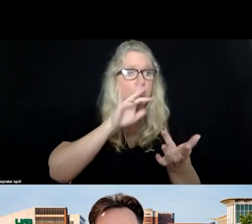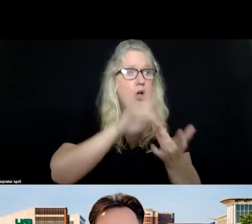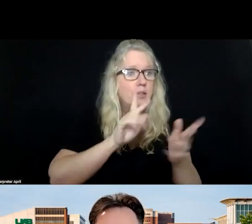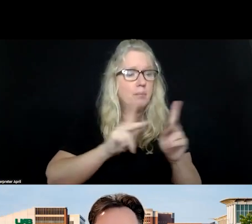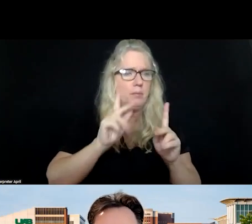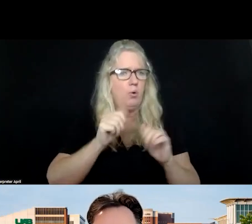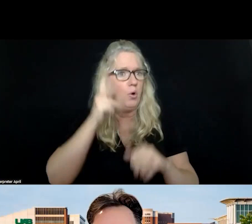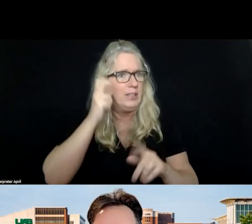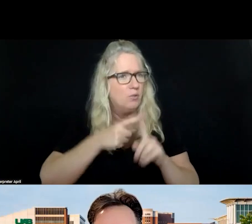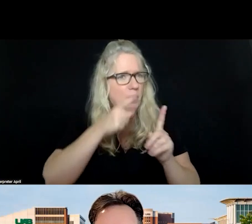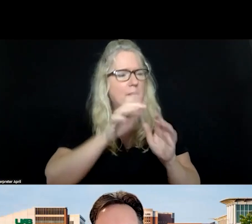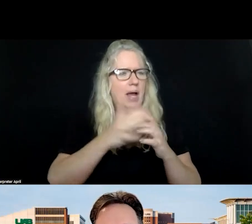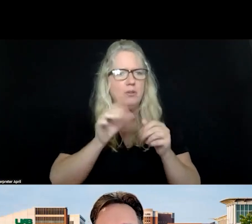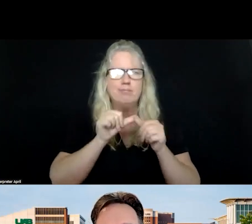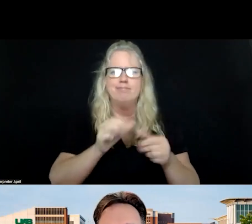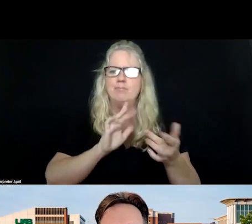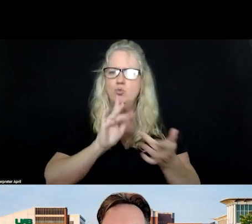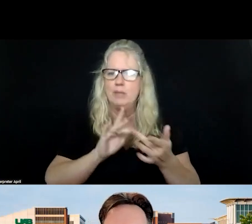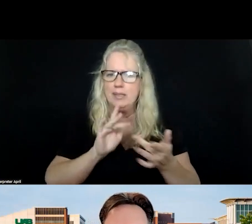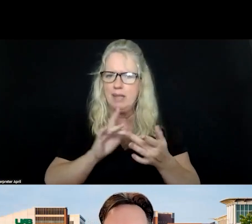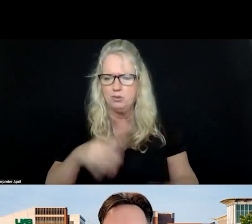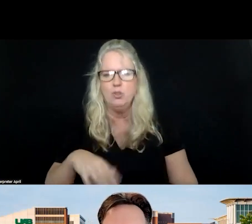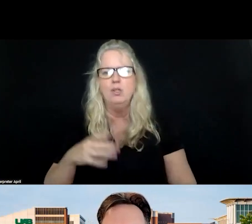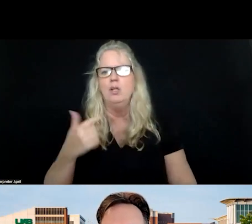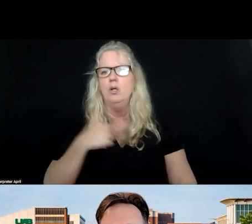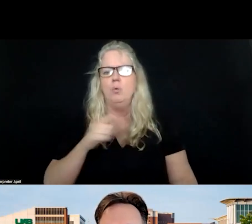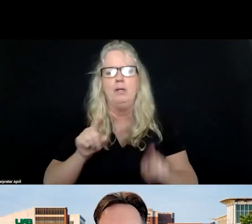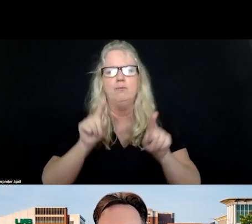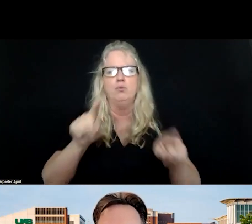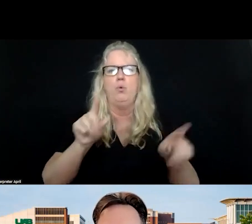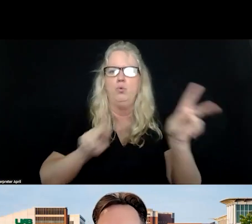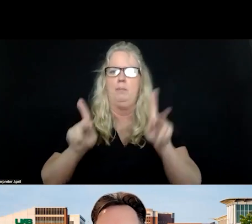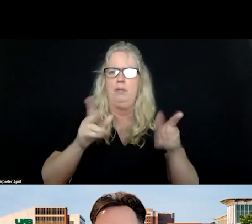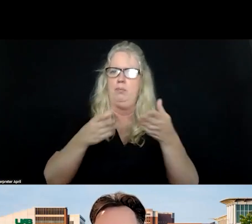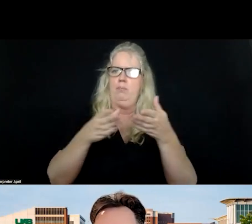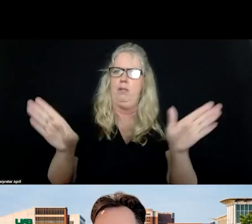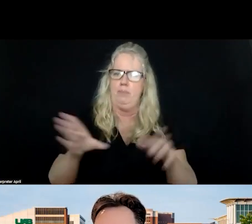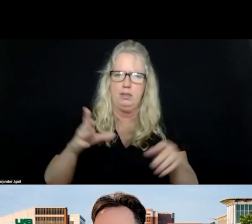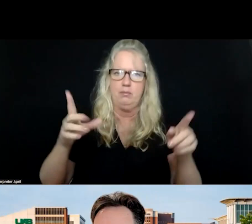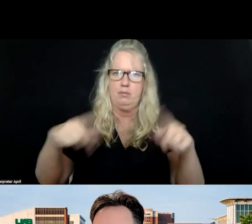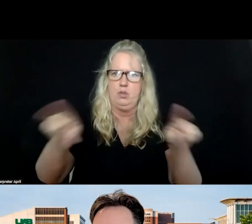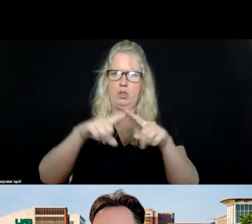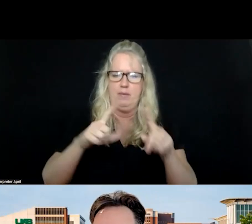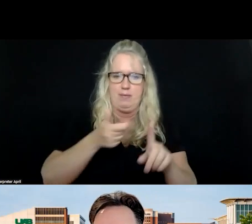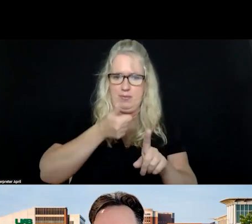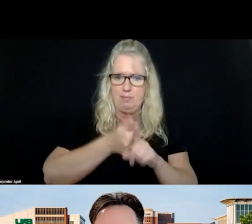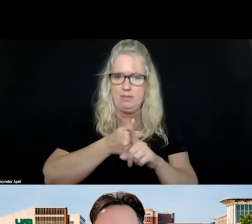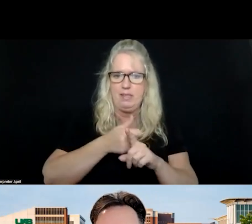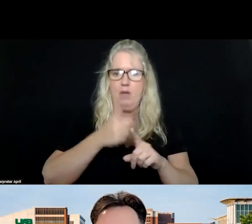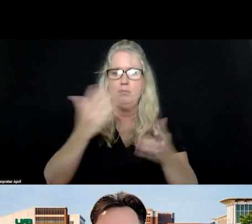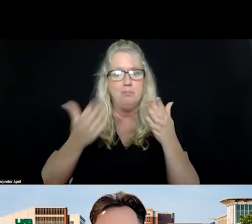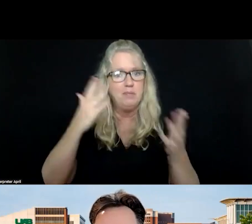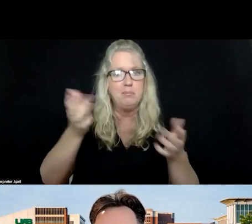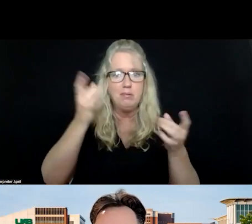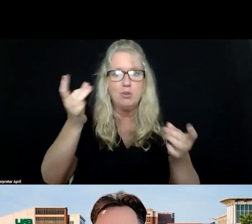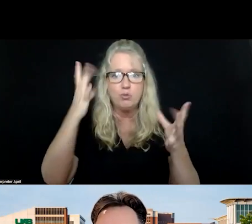do you stay in touch with them? We have to go to the public, and the public includes people who are themselves in crisis related